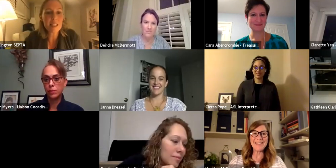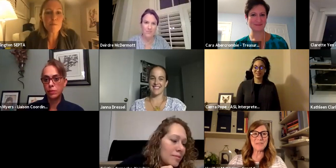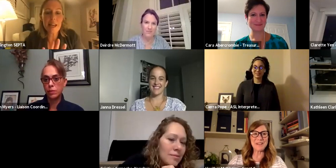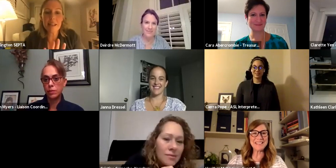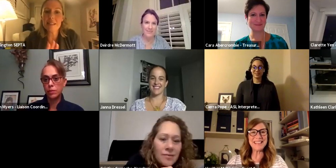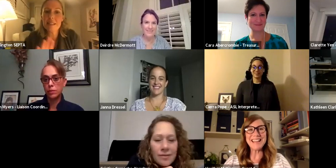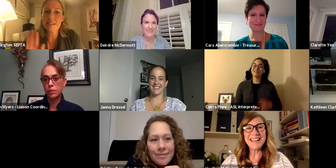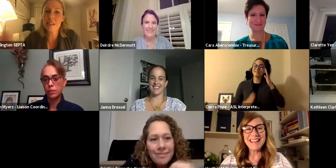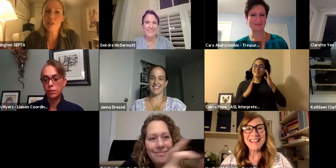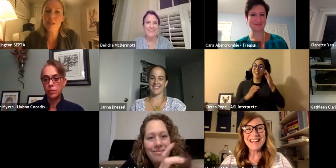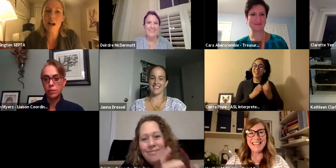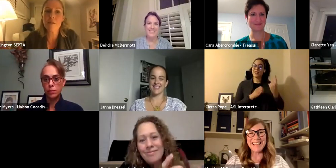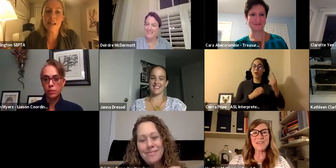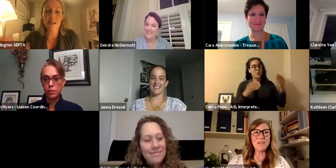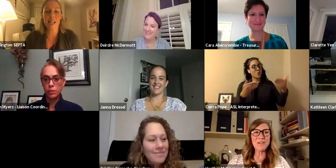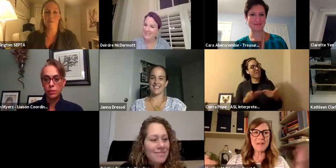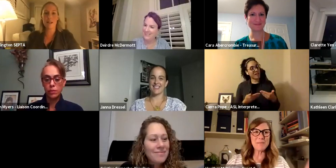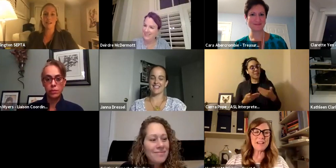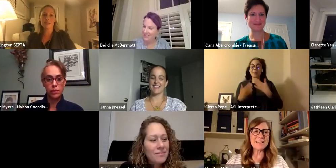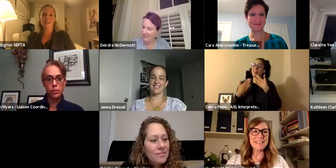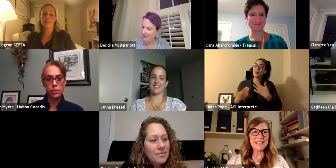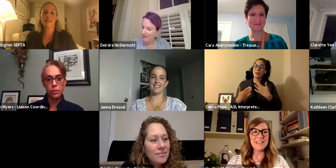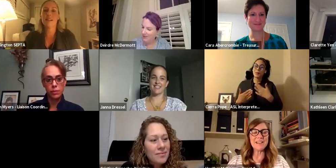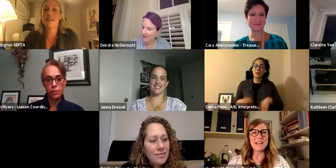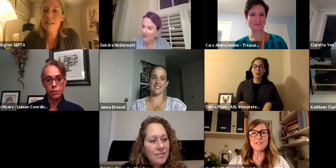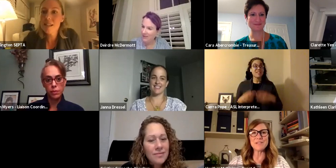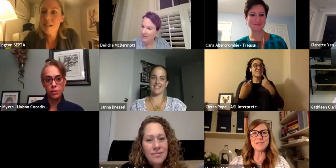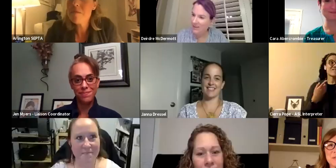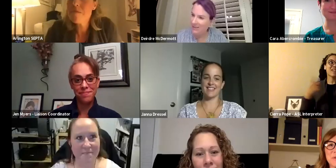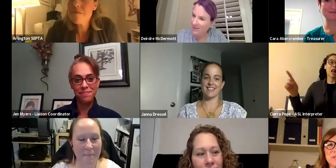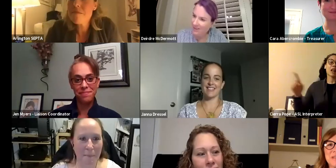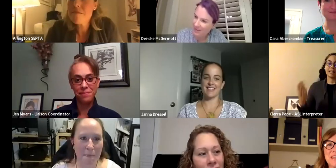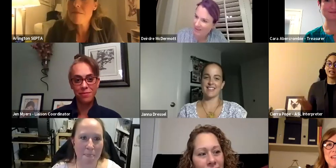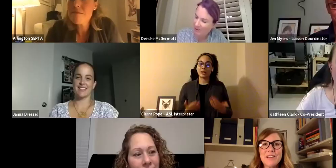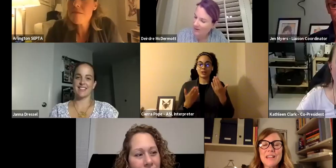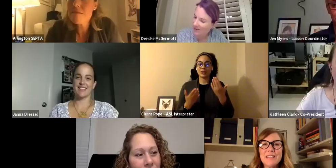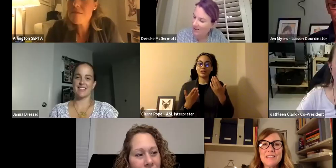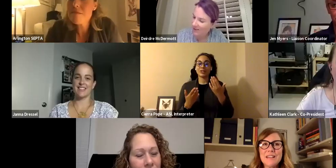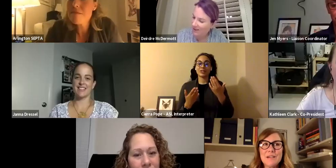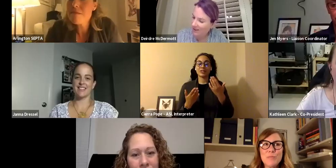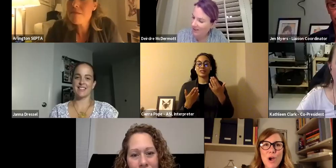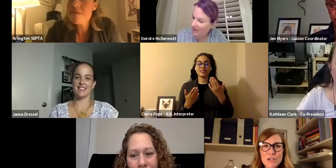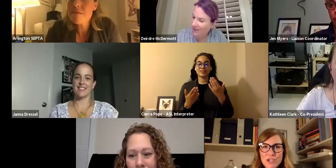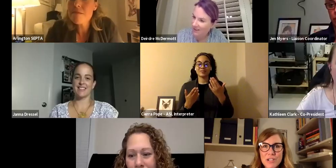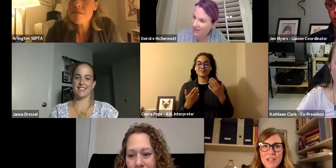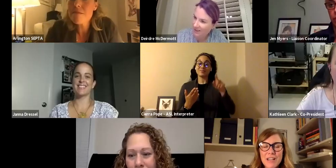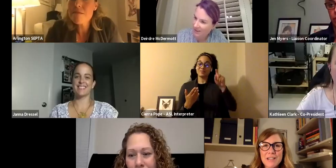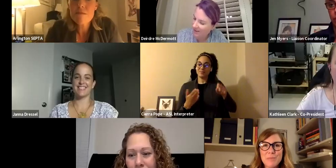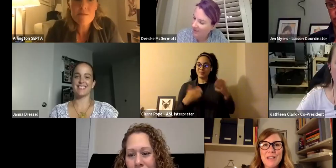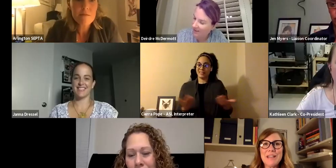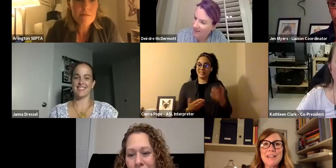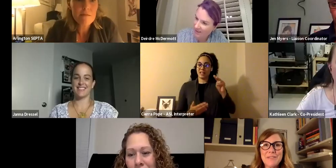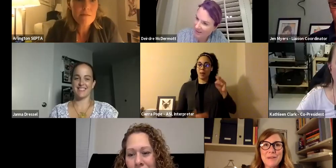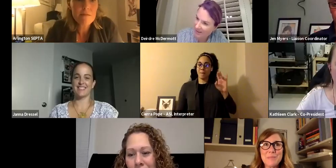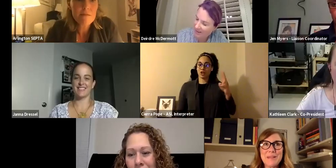Yeah, hi everyone. Welcome. Thank you. I'm finally here. I was supposed to be here in March at